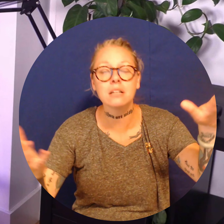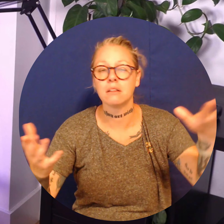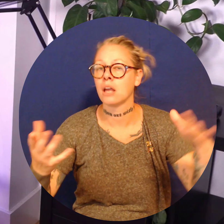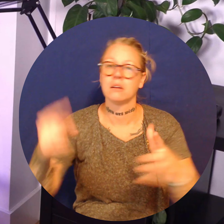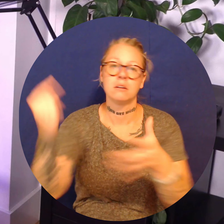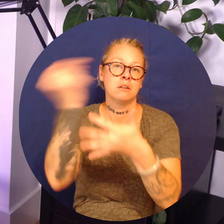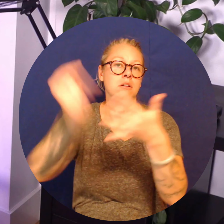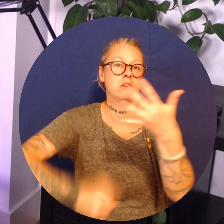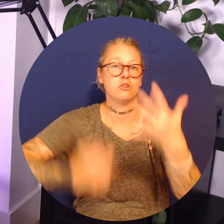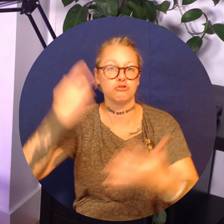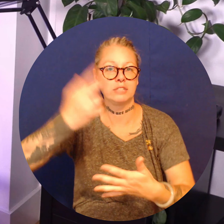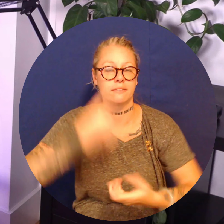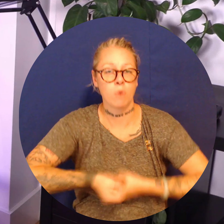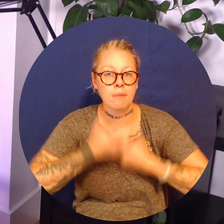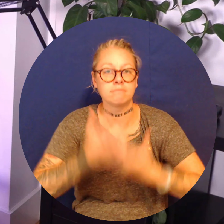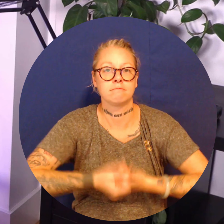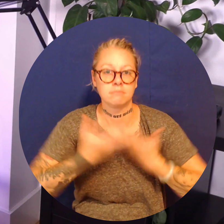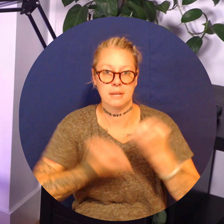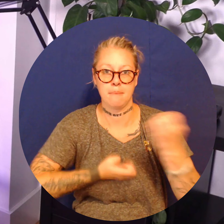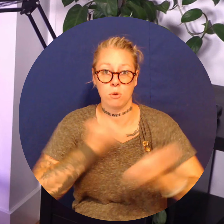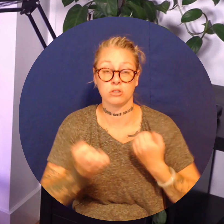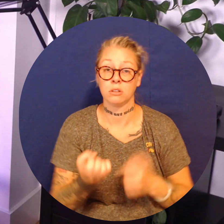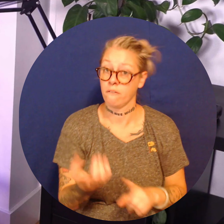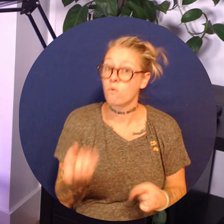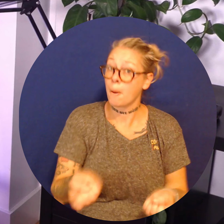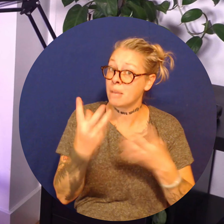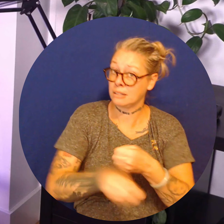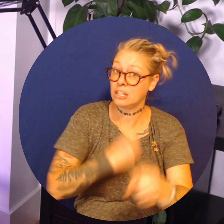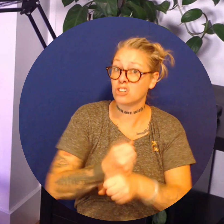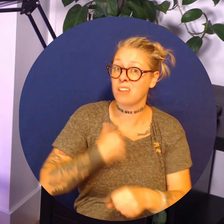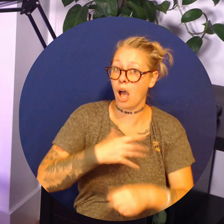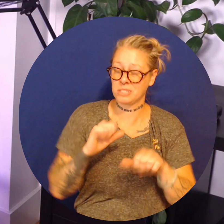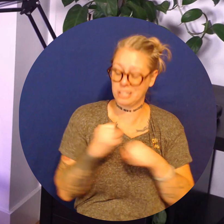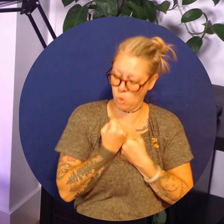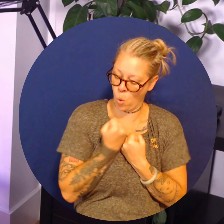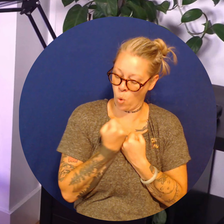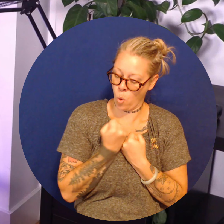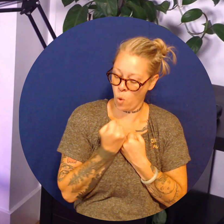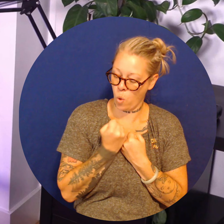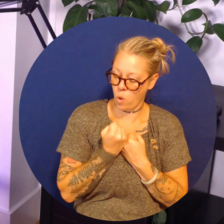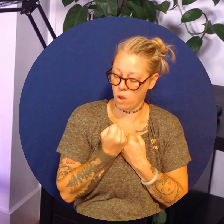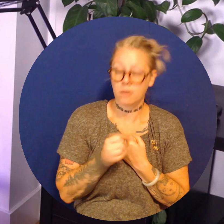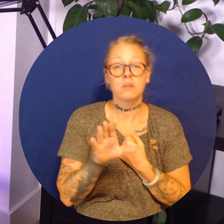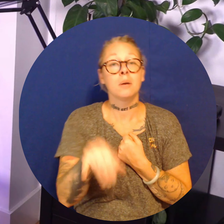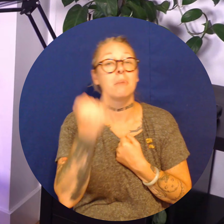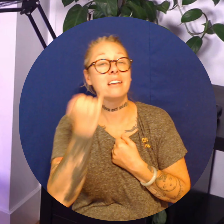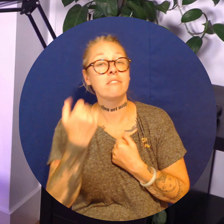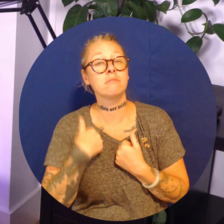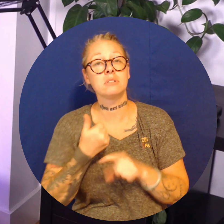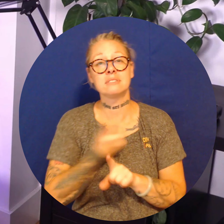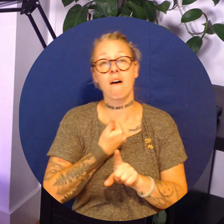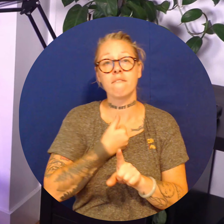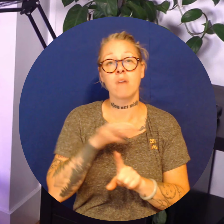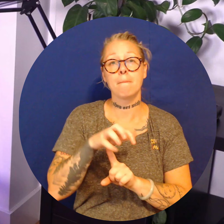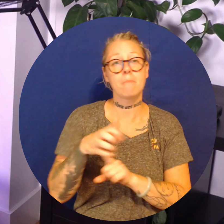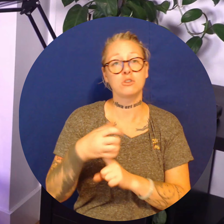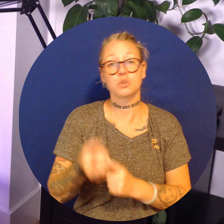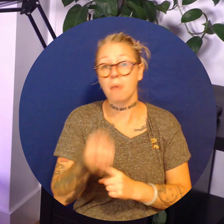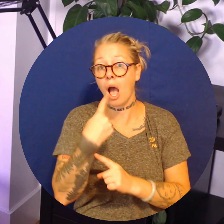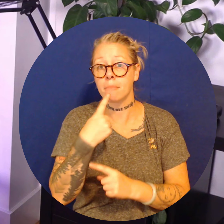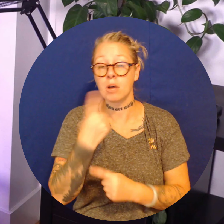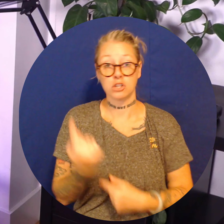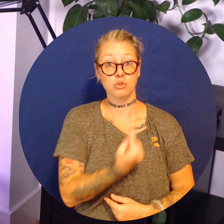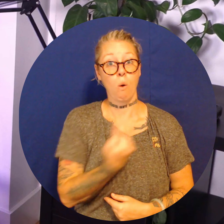i and for a long time i didn't let myself go there but like sometimes if i do like a solo like psilocybin journey for example